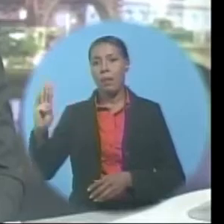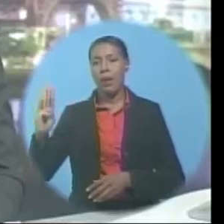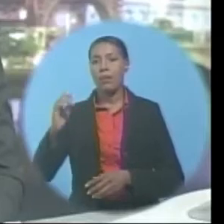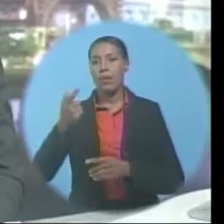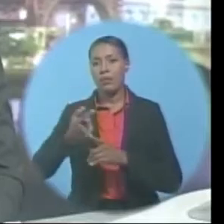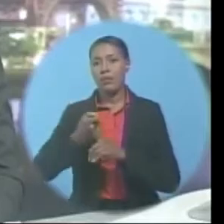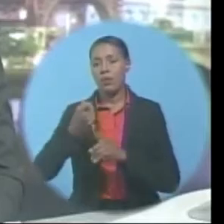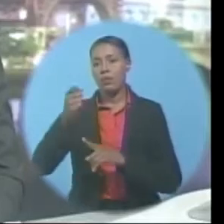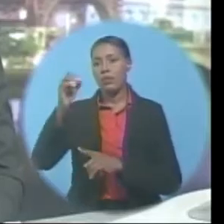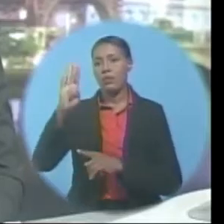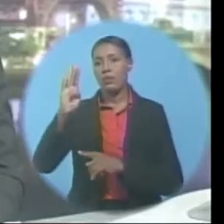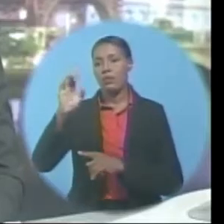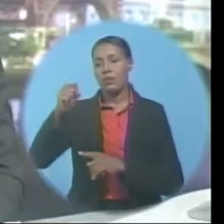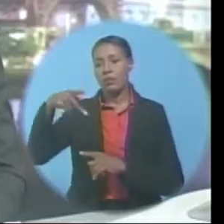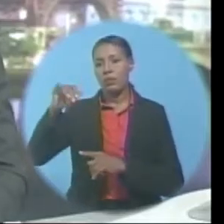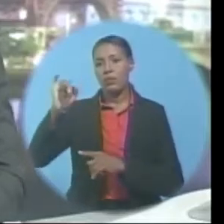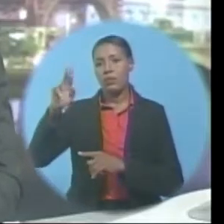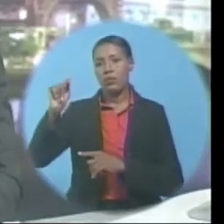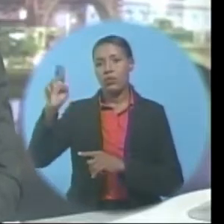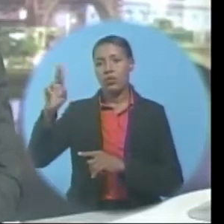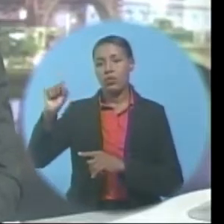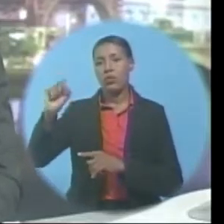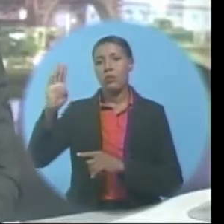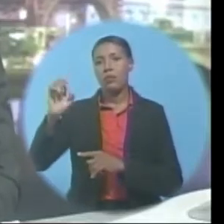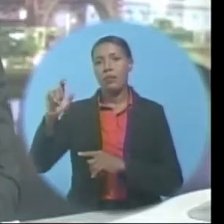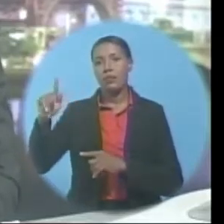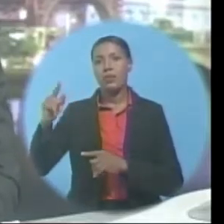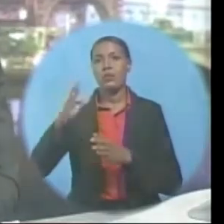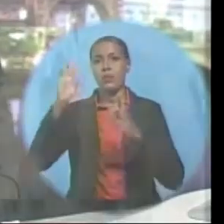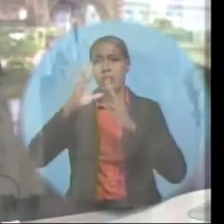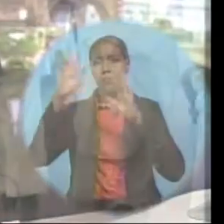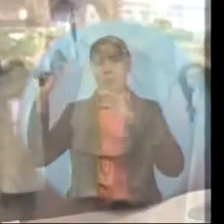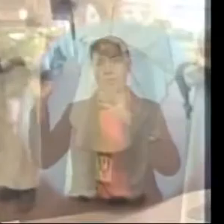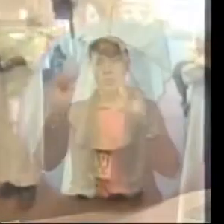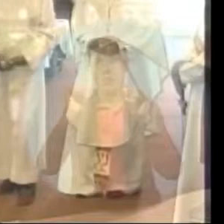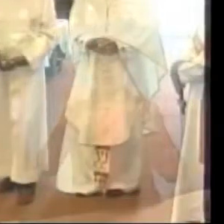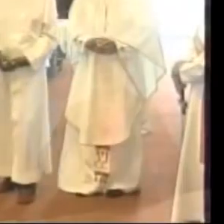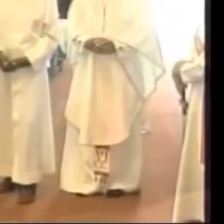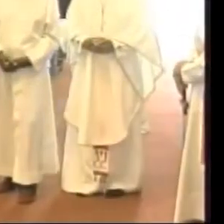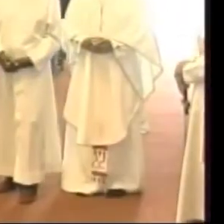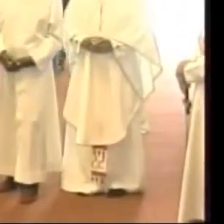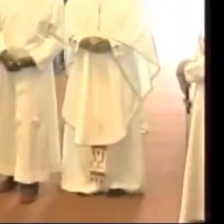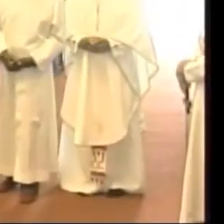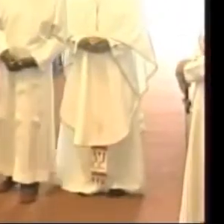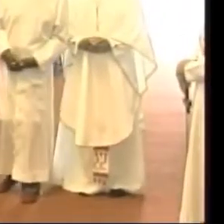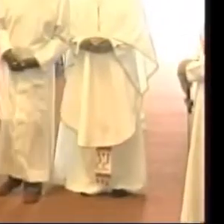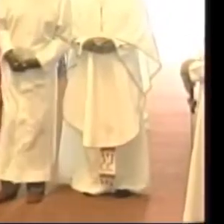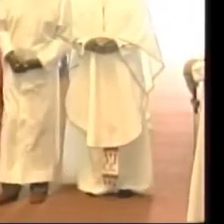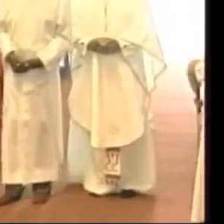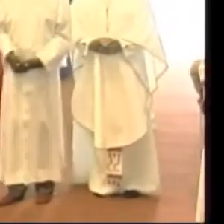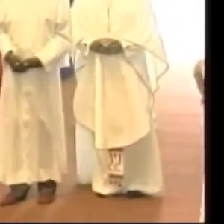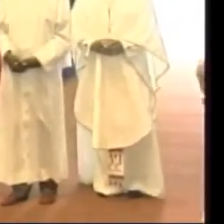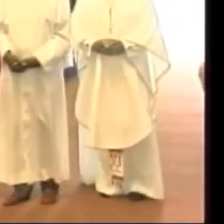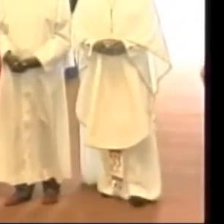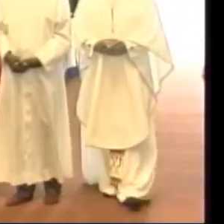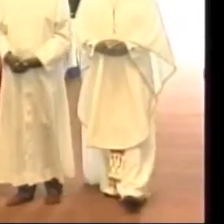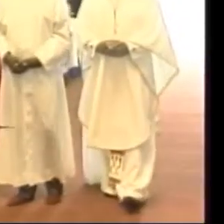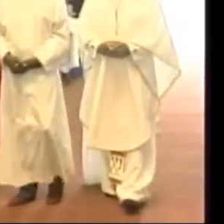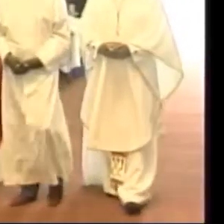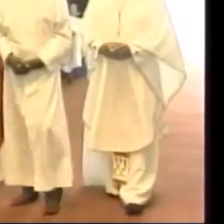late Archbishop Malcolm Babb on Friday. A Thanksgiving service for his life will be held at the Jerusalem Apostolic